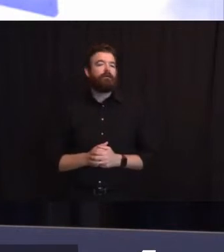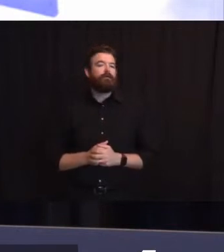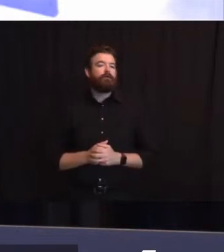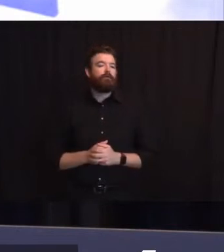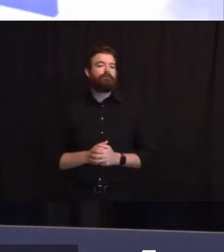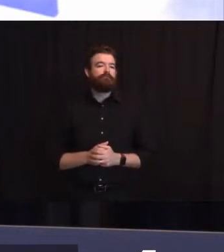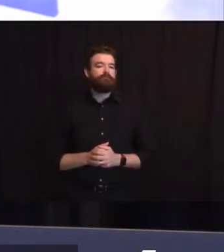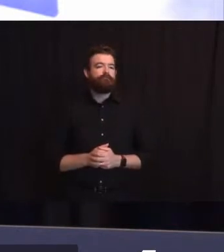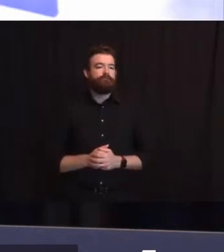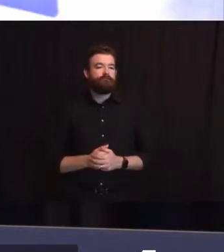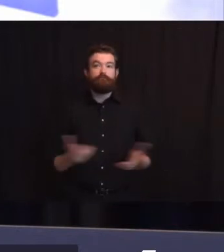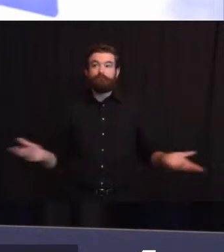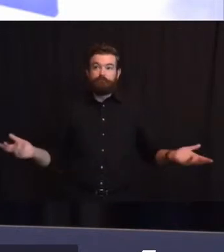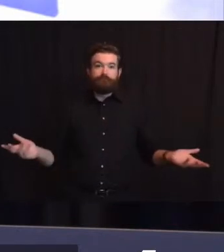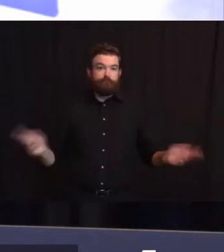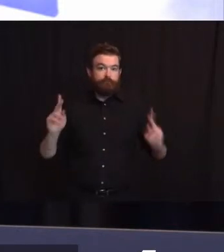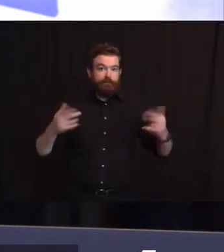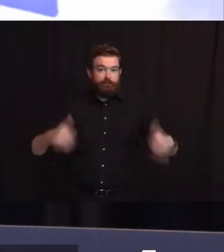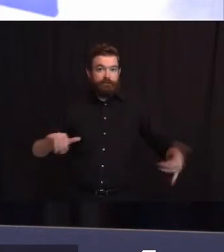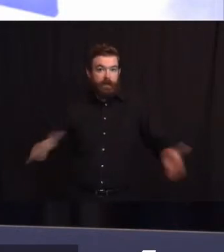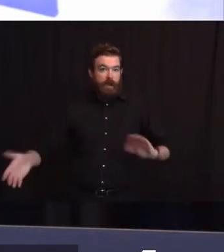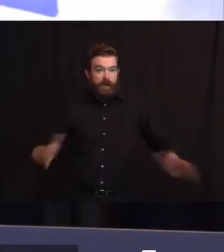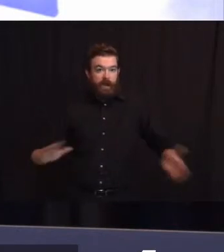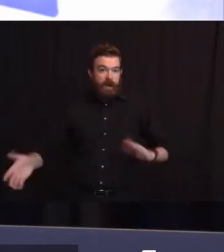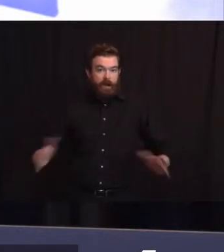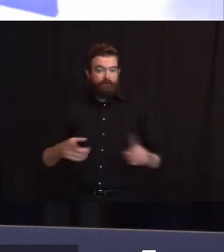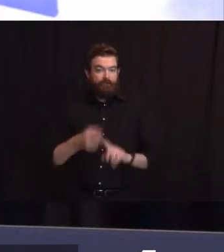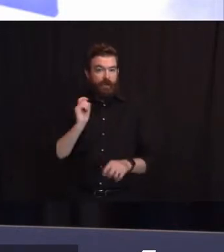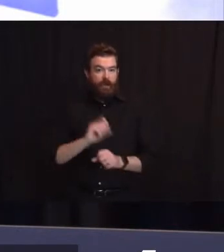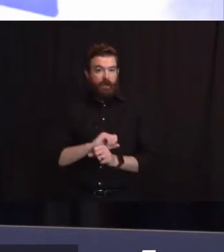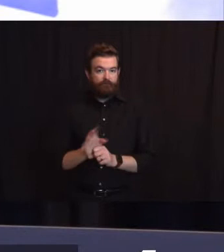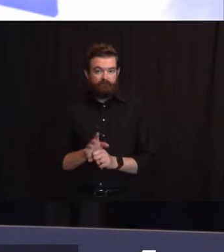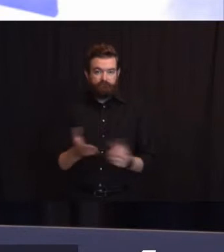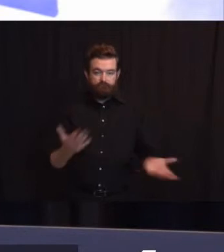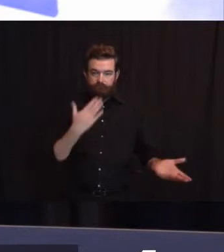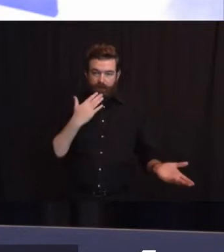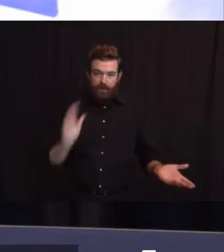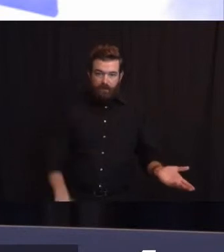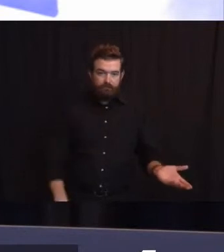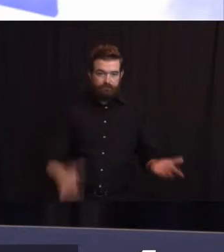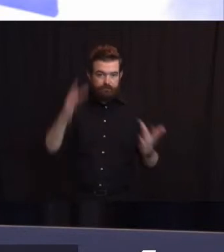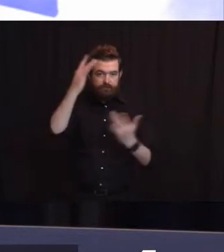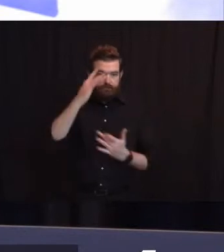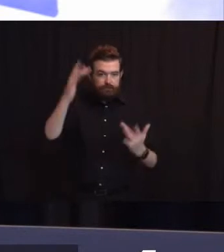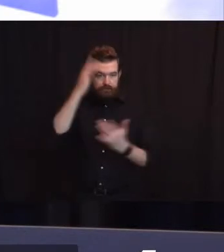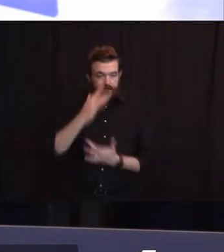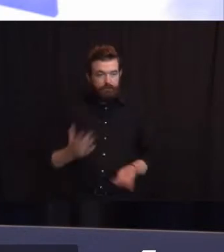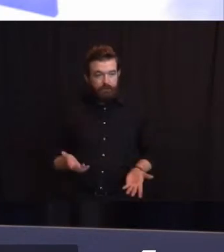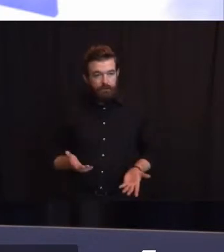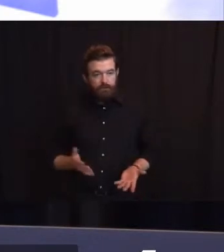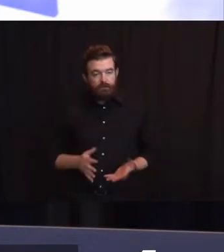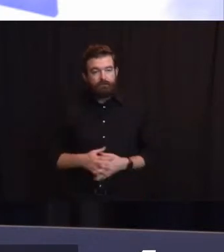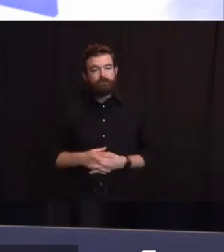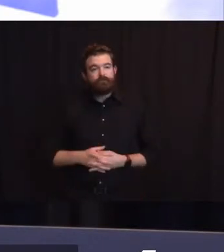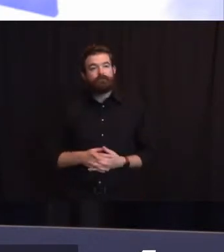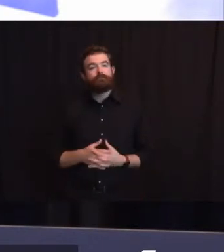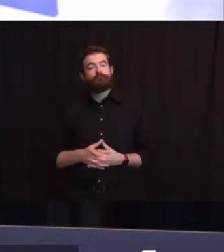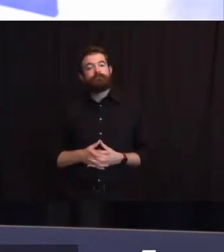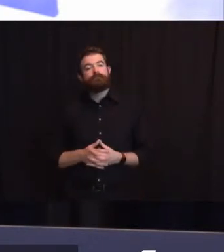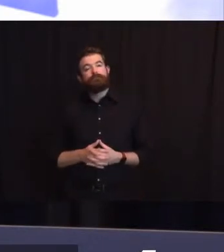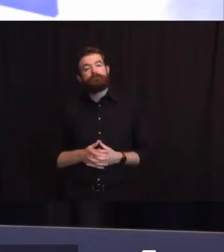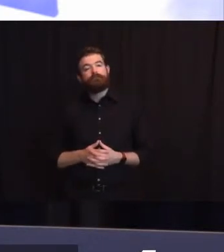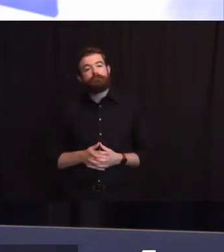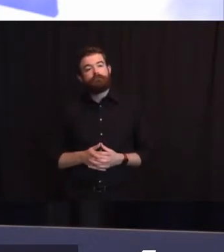unrelenting virus. Cases are declining, but we are still seeing approximately 1,000 infections per day, even